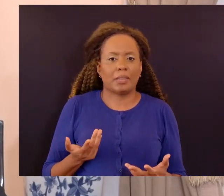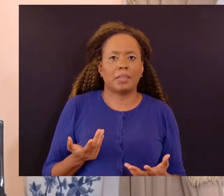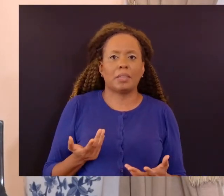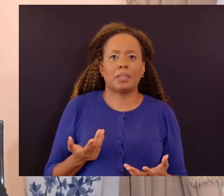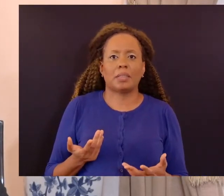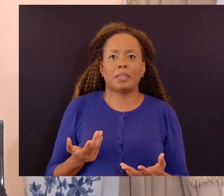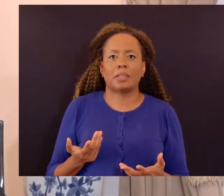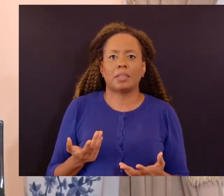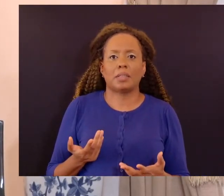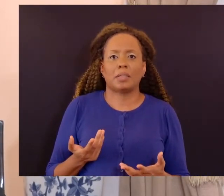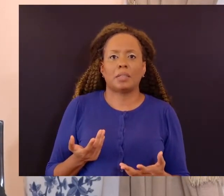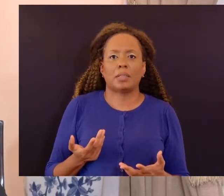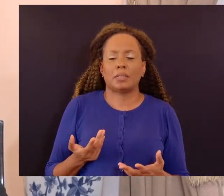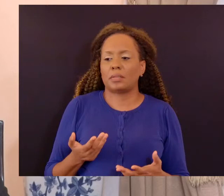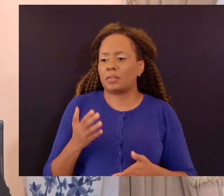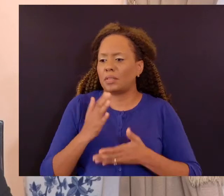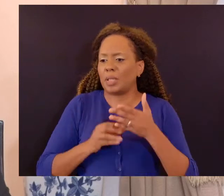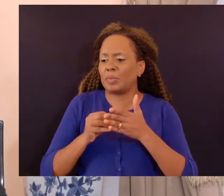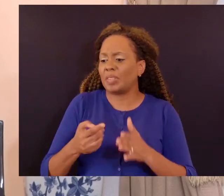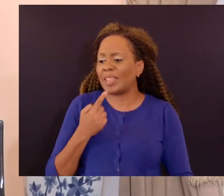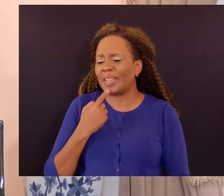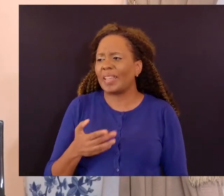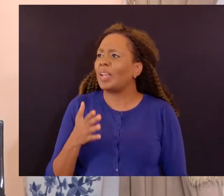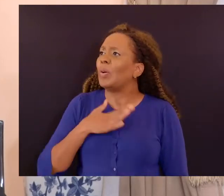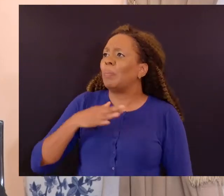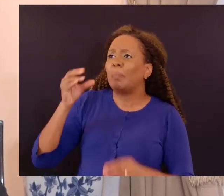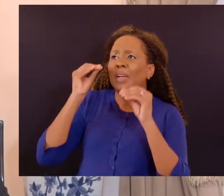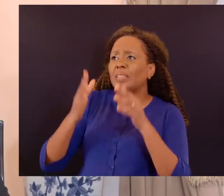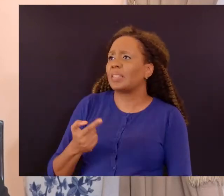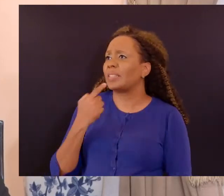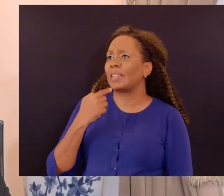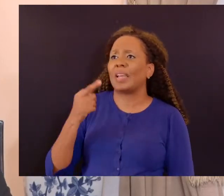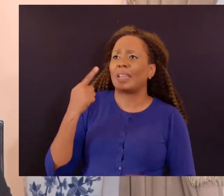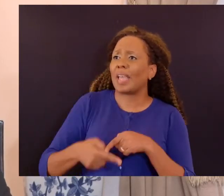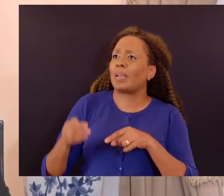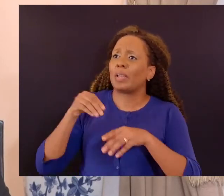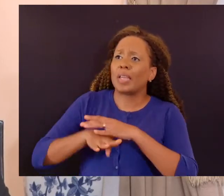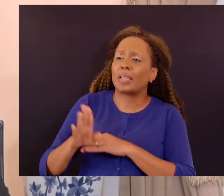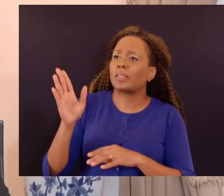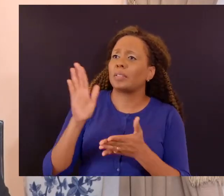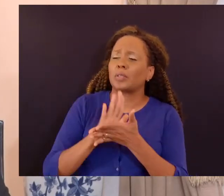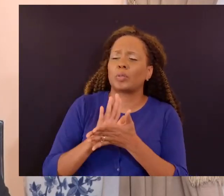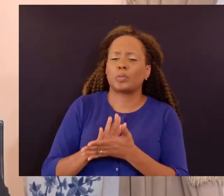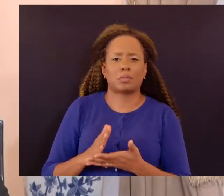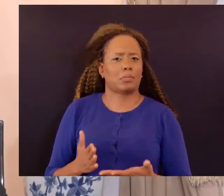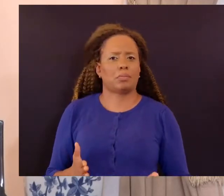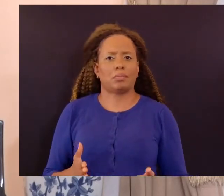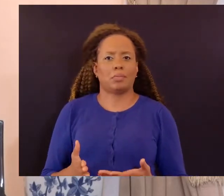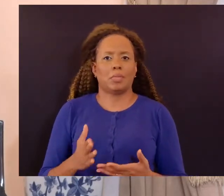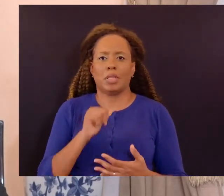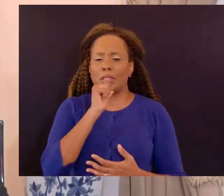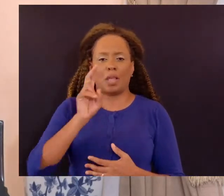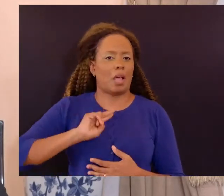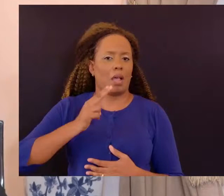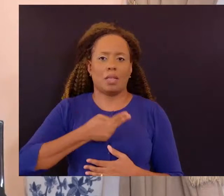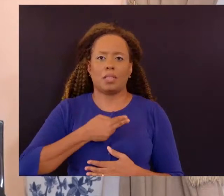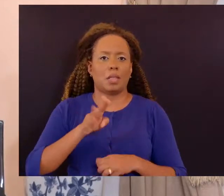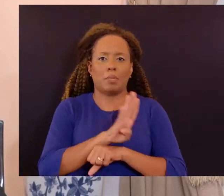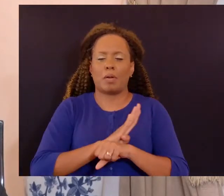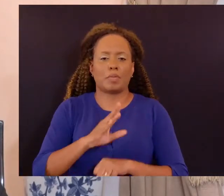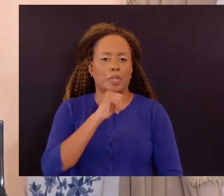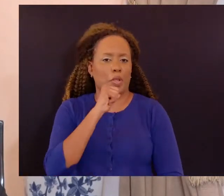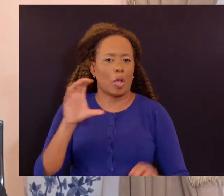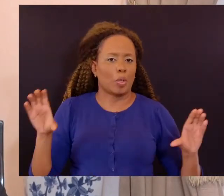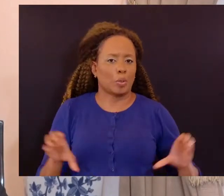been told that there will be no space for them, so they can't defer. Now, I understand if people want to encourage children to go on to sit